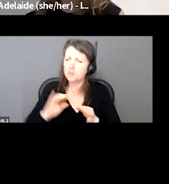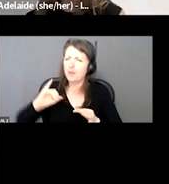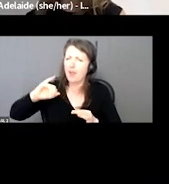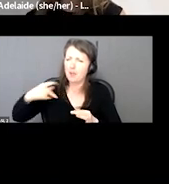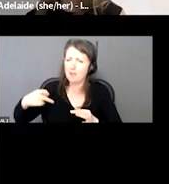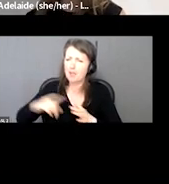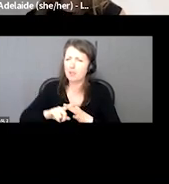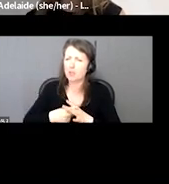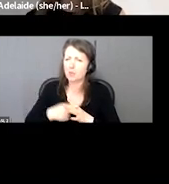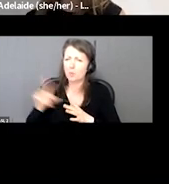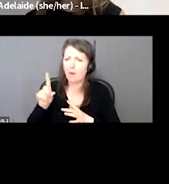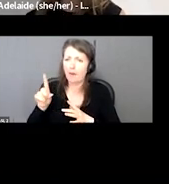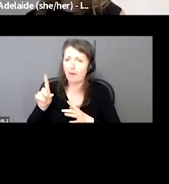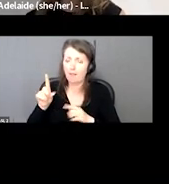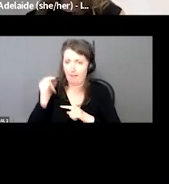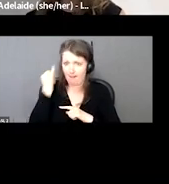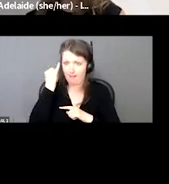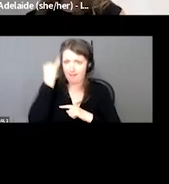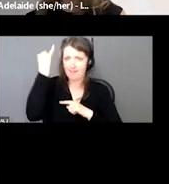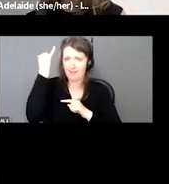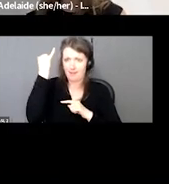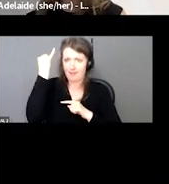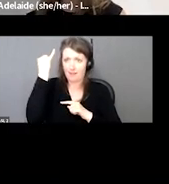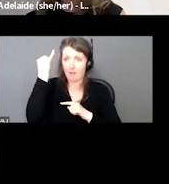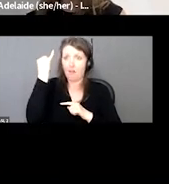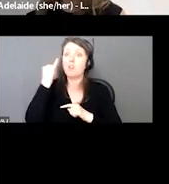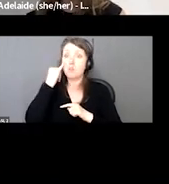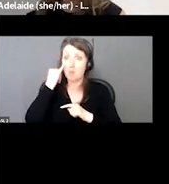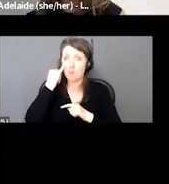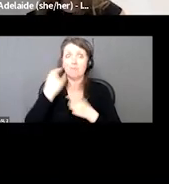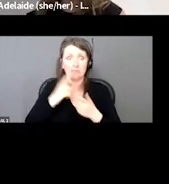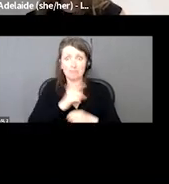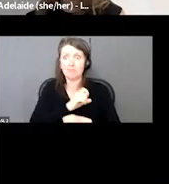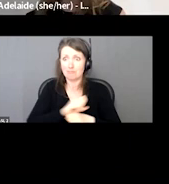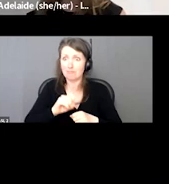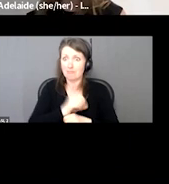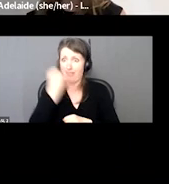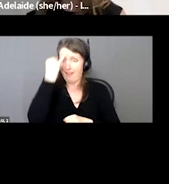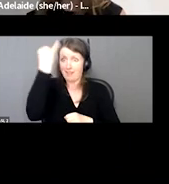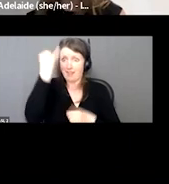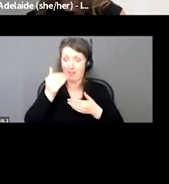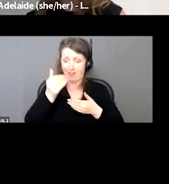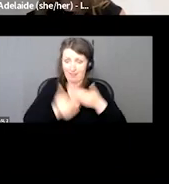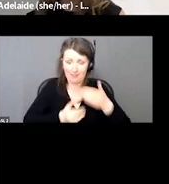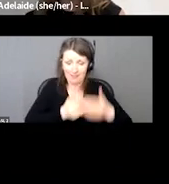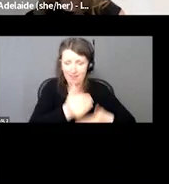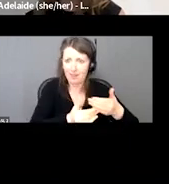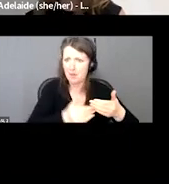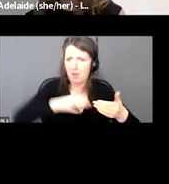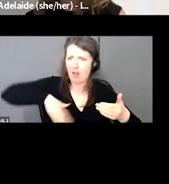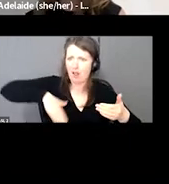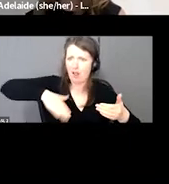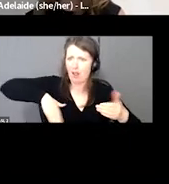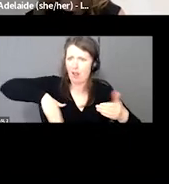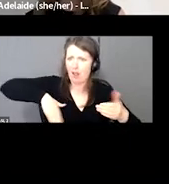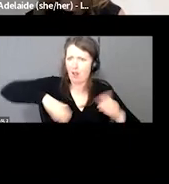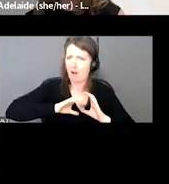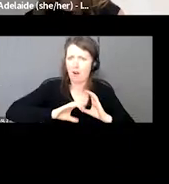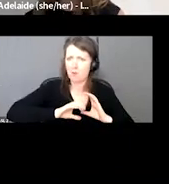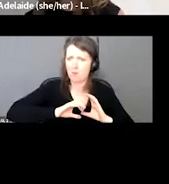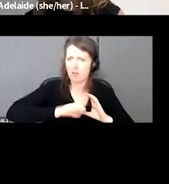idea. If that idea came to fruition and we did not copyright it, do we still have grounds to sue for